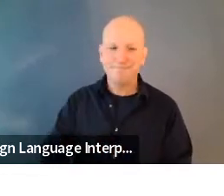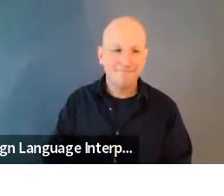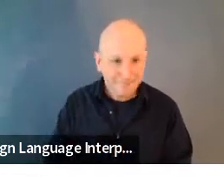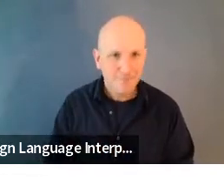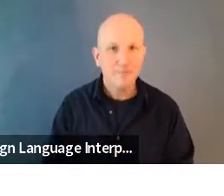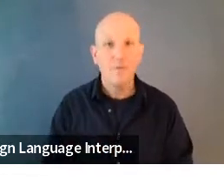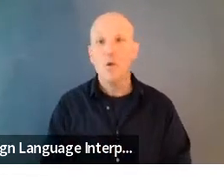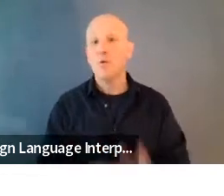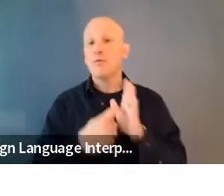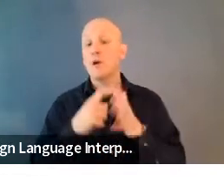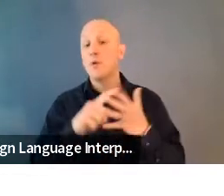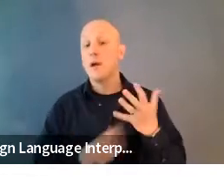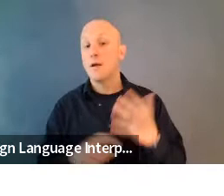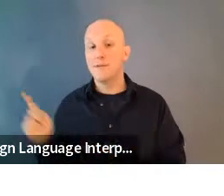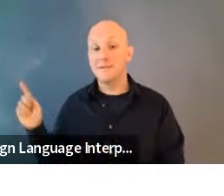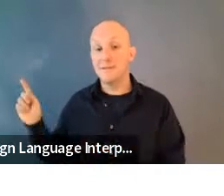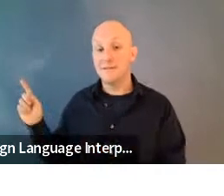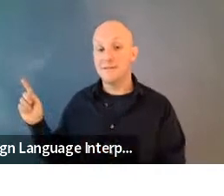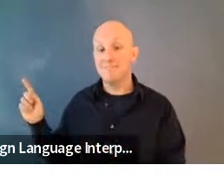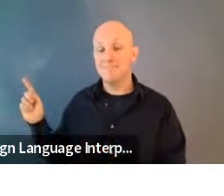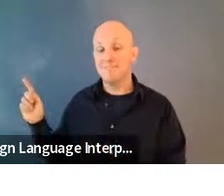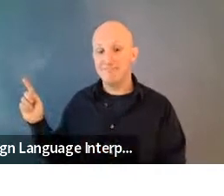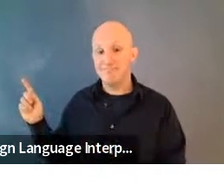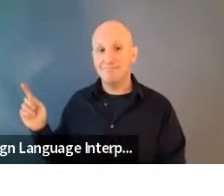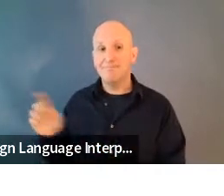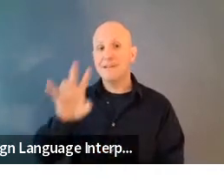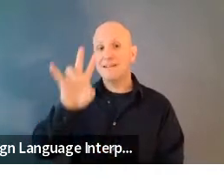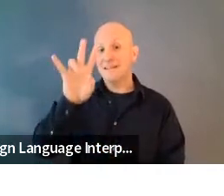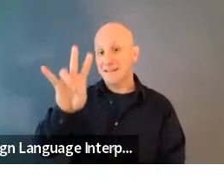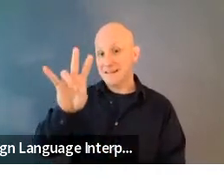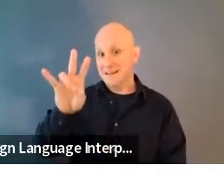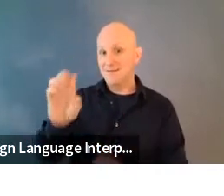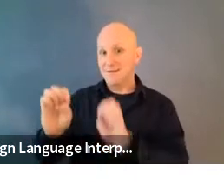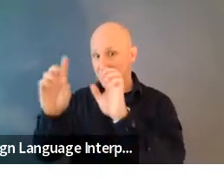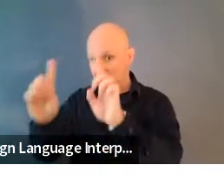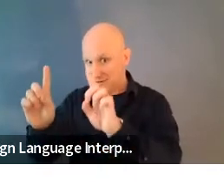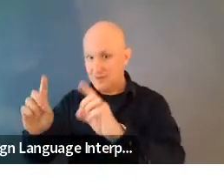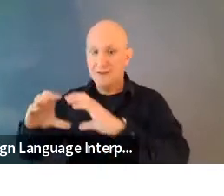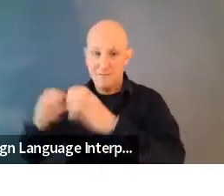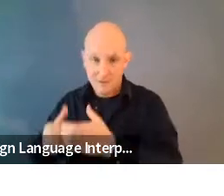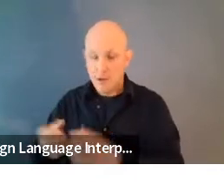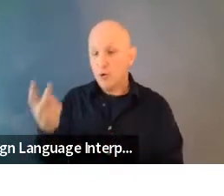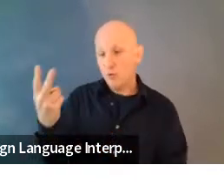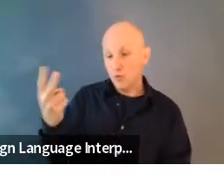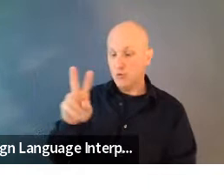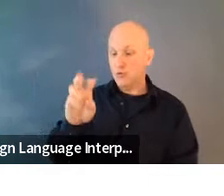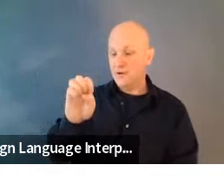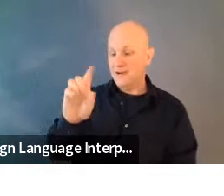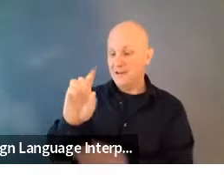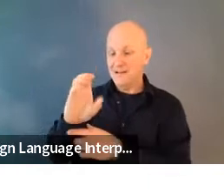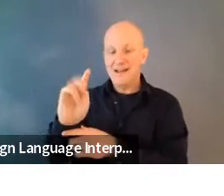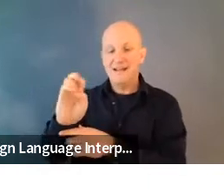courses? The required coursework is made up of 7 general education courses and 2 elective courses for students of any major.